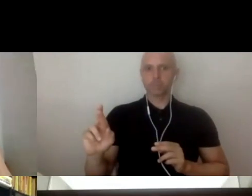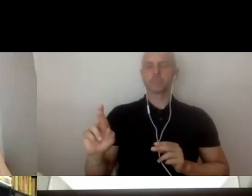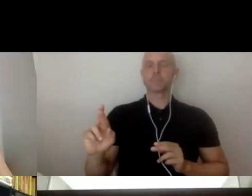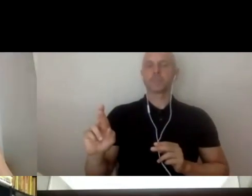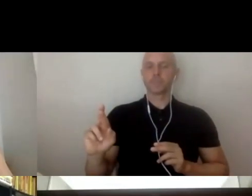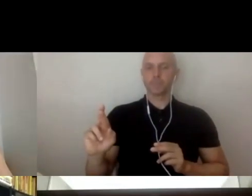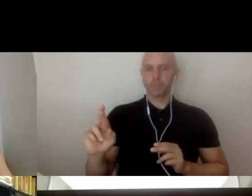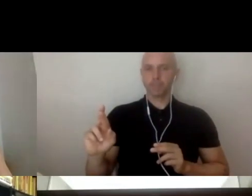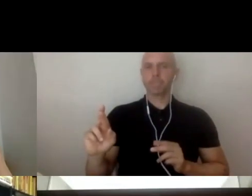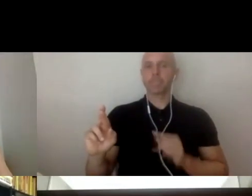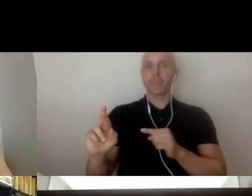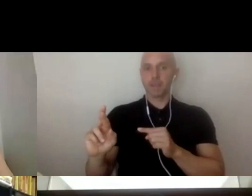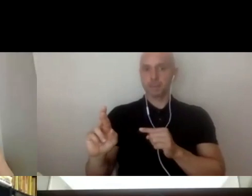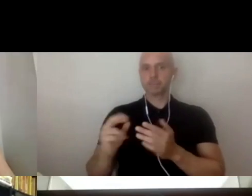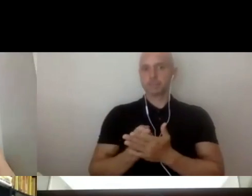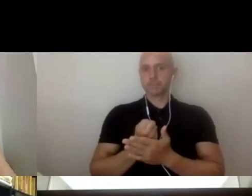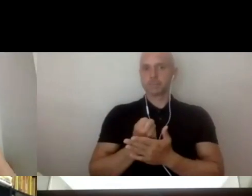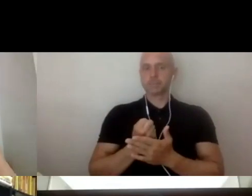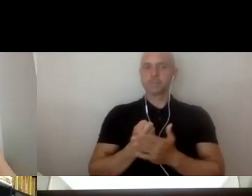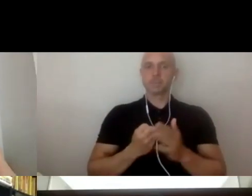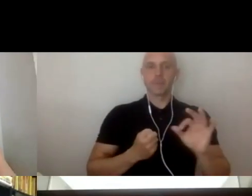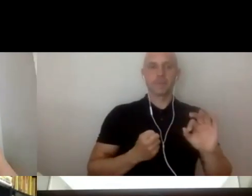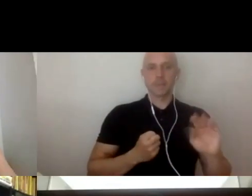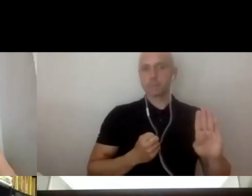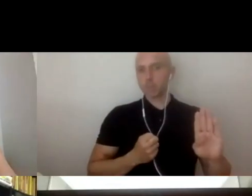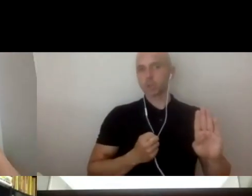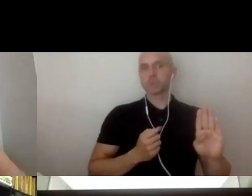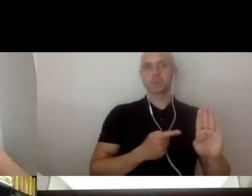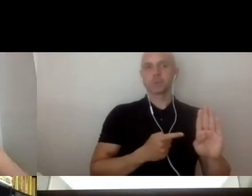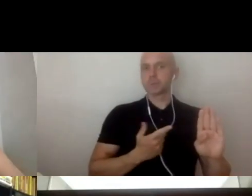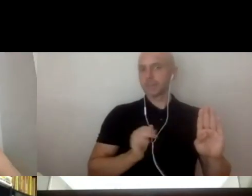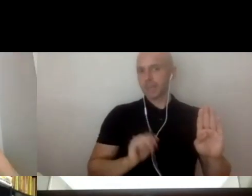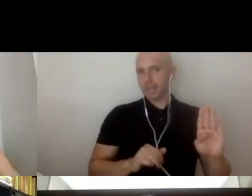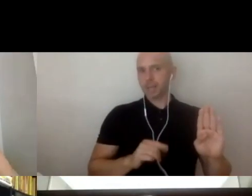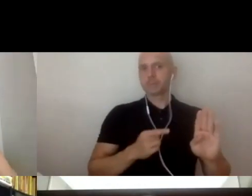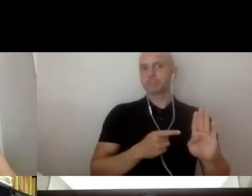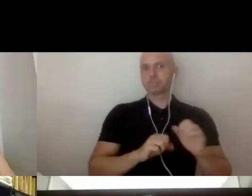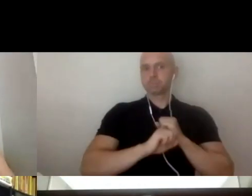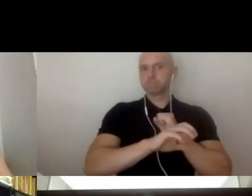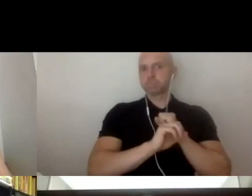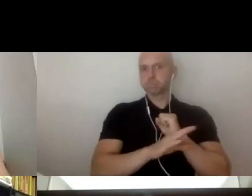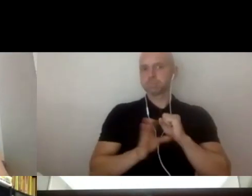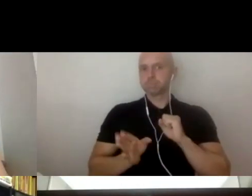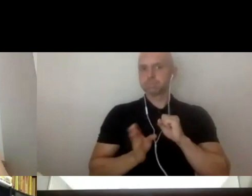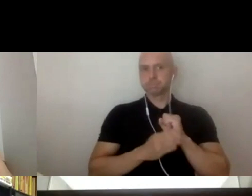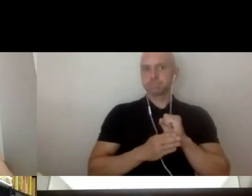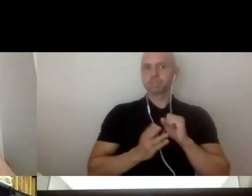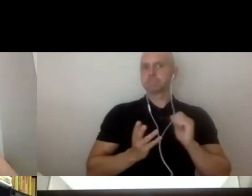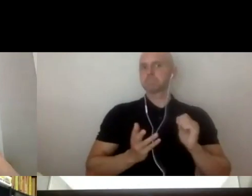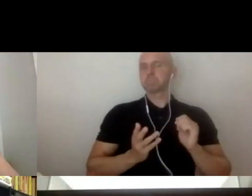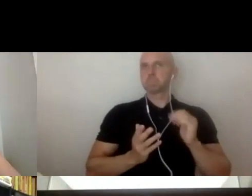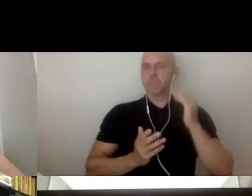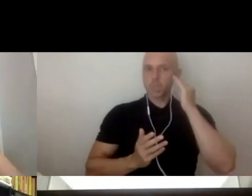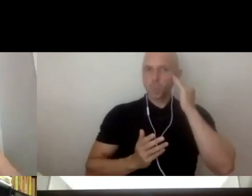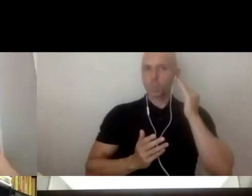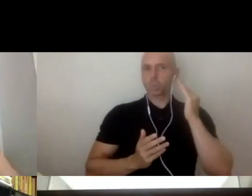specific geographically based Facebook groups and other groups. Those are the only other channels that I know where you can at